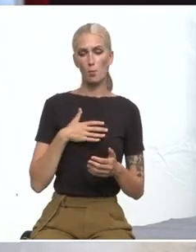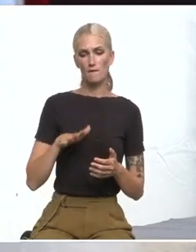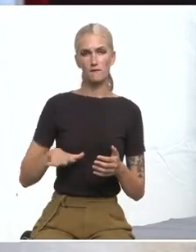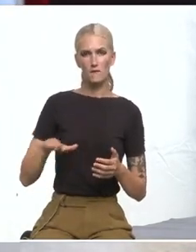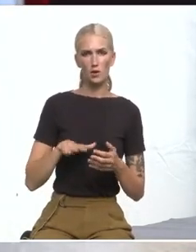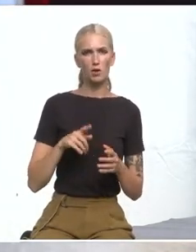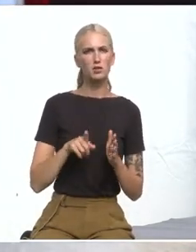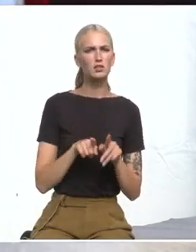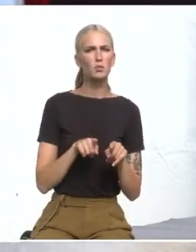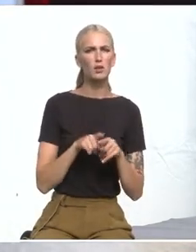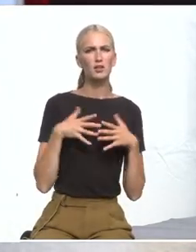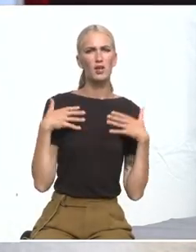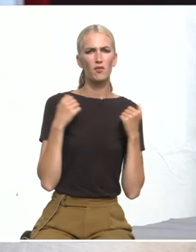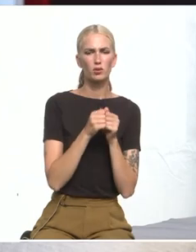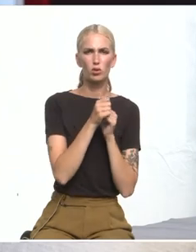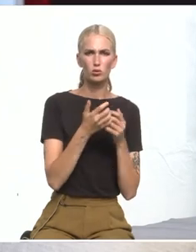in the healthcare system.